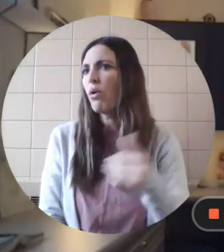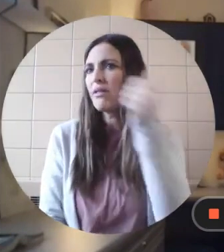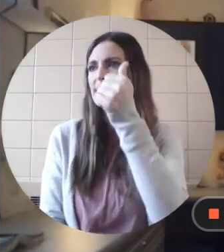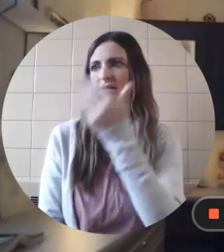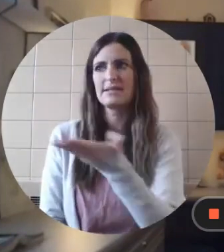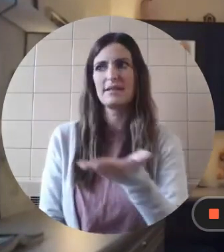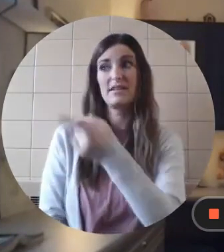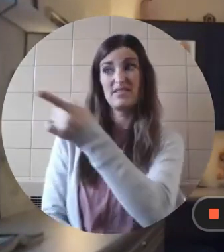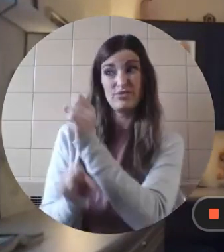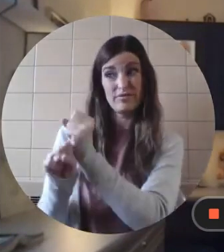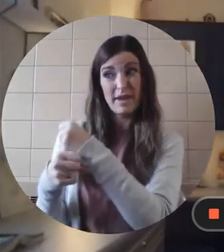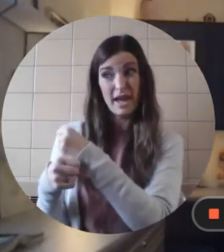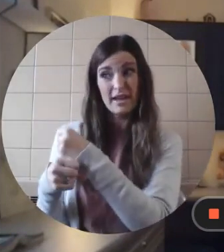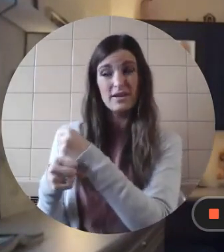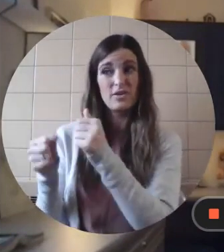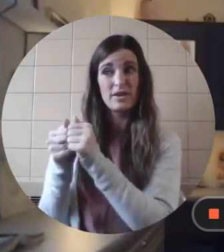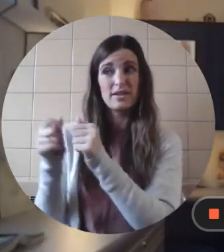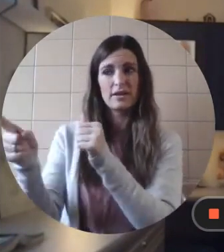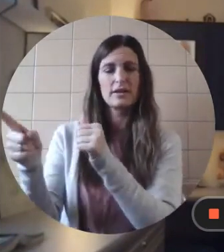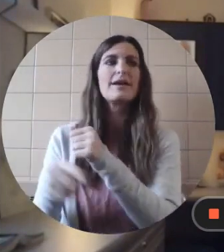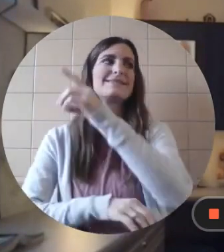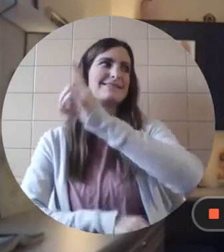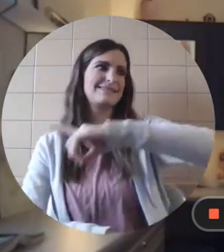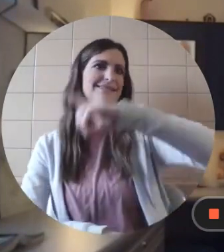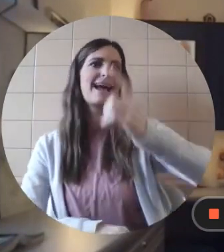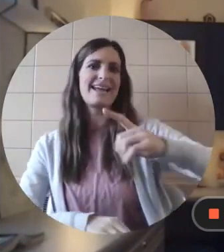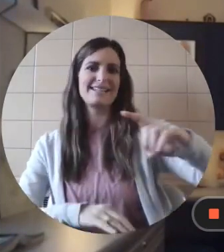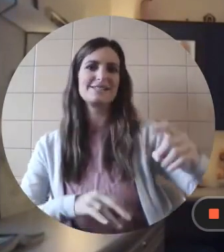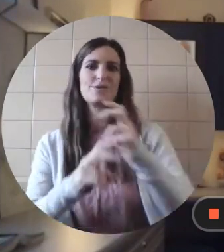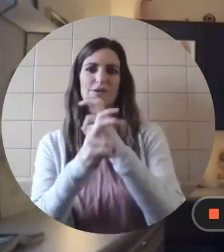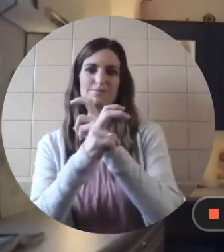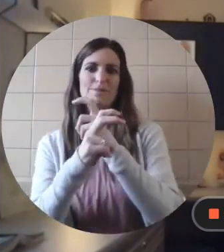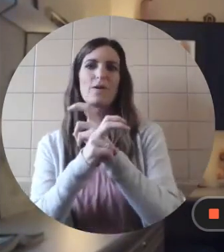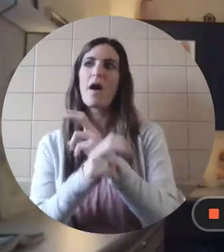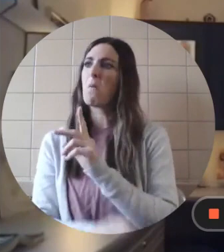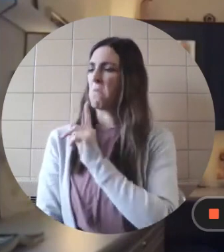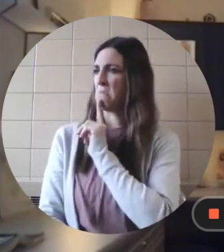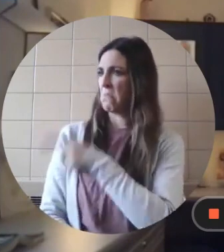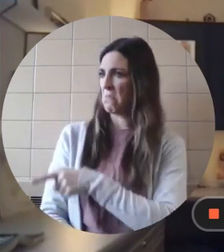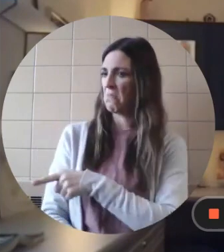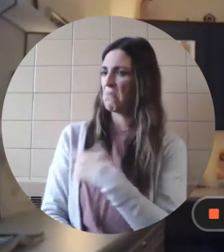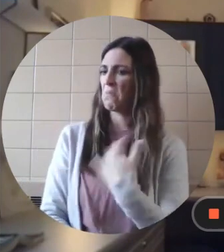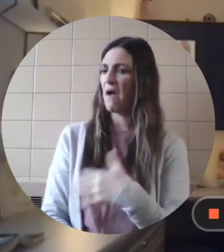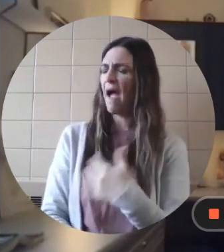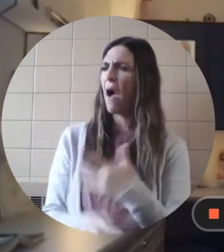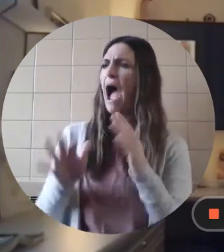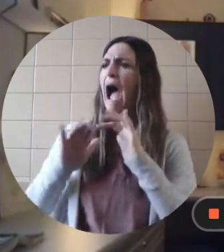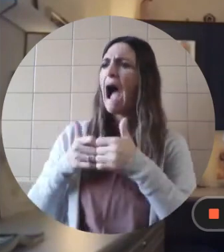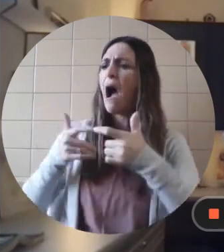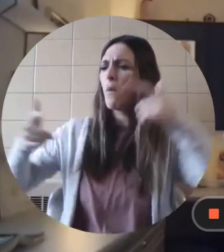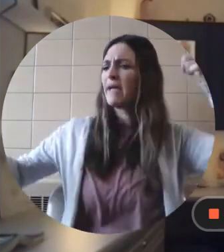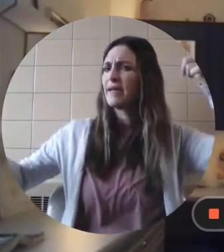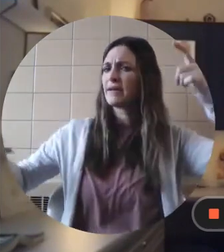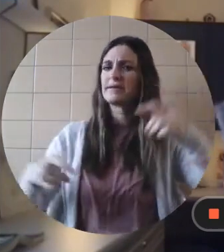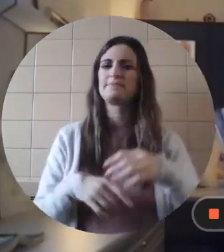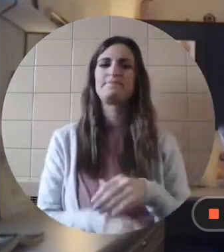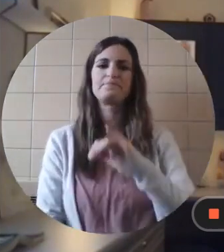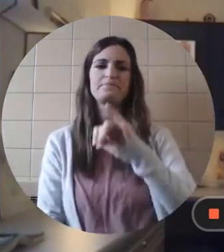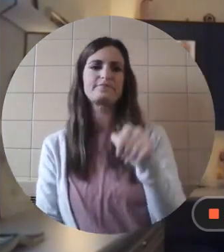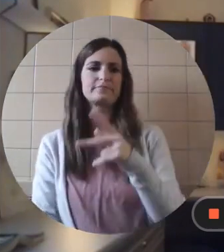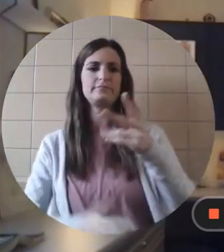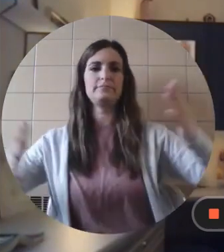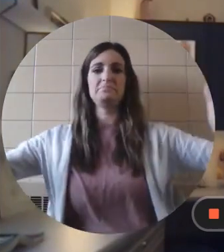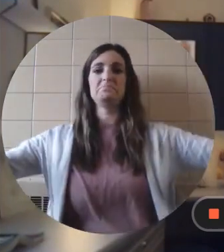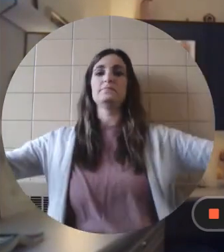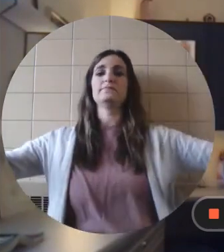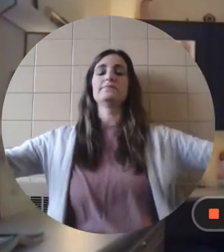I asked. A dinosaur skeleton. Seriously? How big was it? Jack held his hands wide